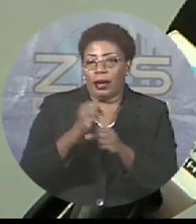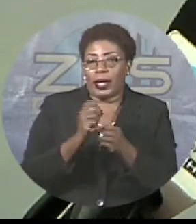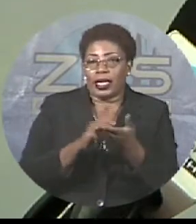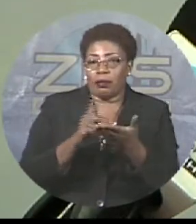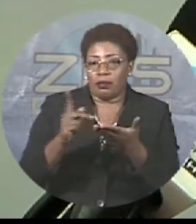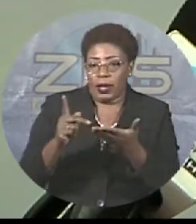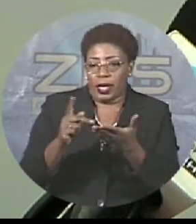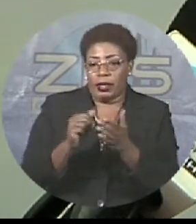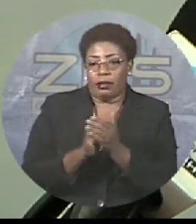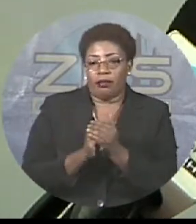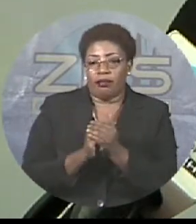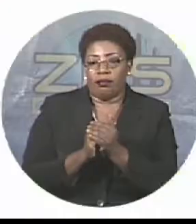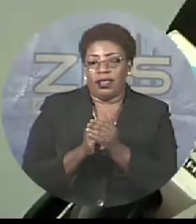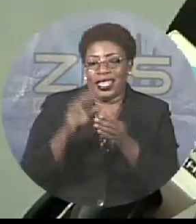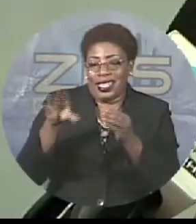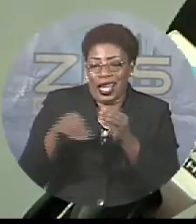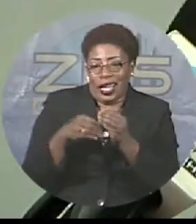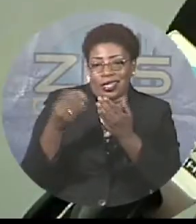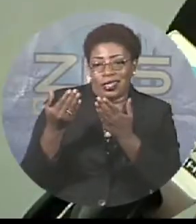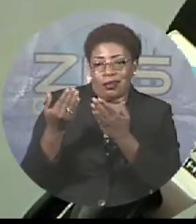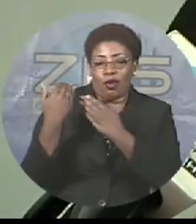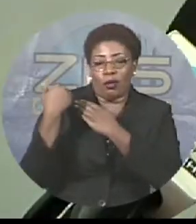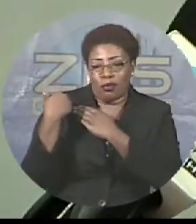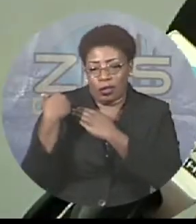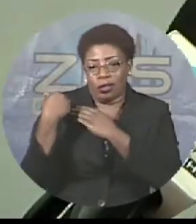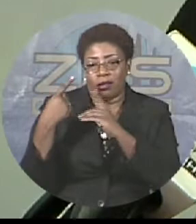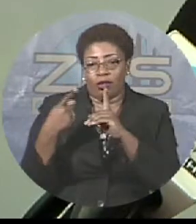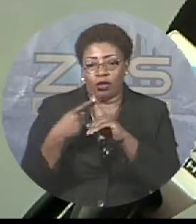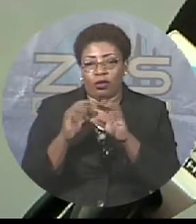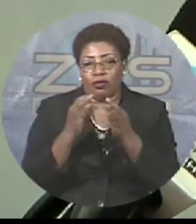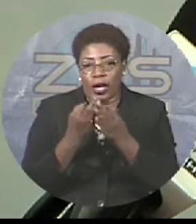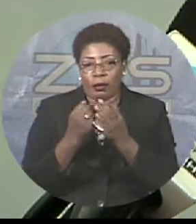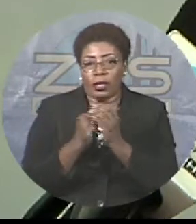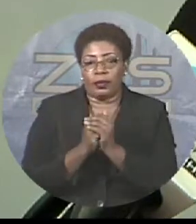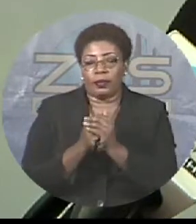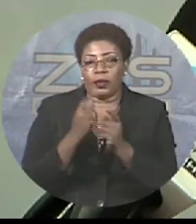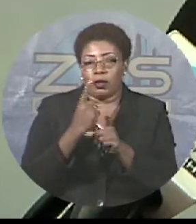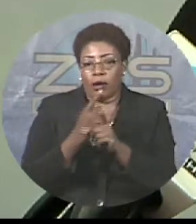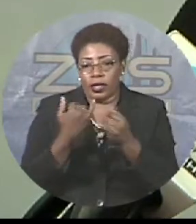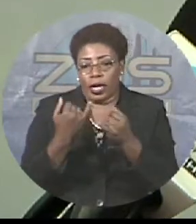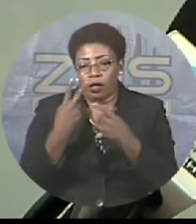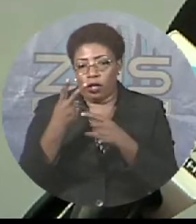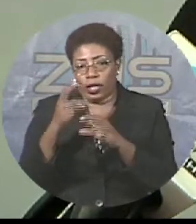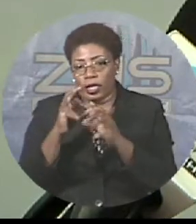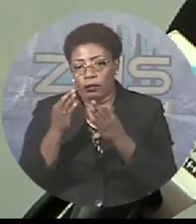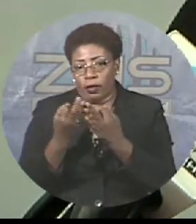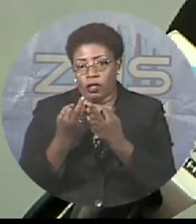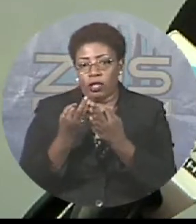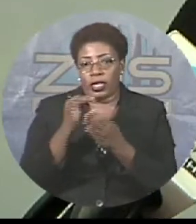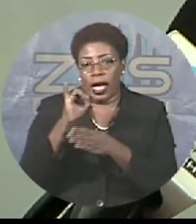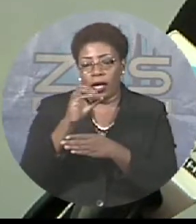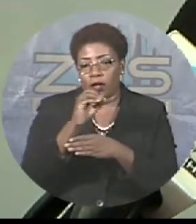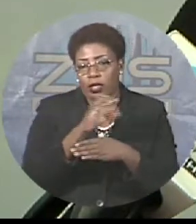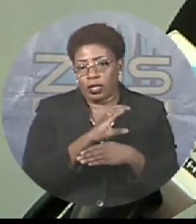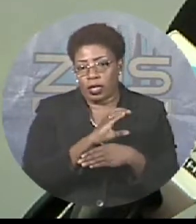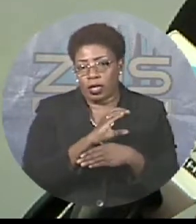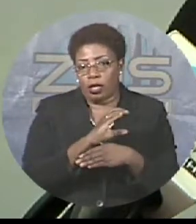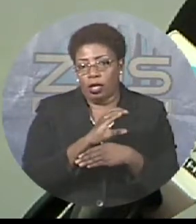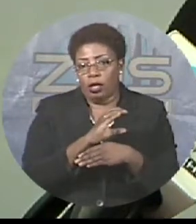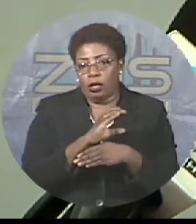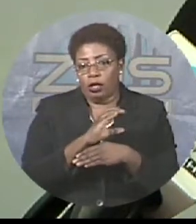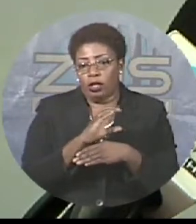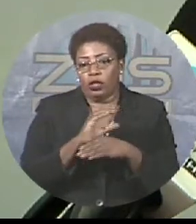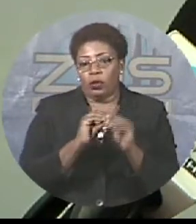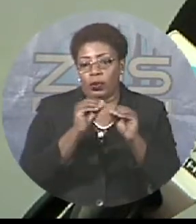add an extra burden to the family. We now looking at the Federation, but the IOC and PASO putting the